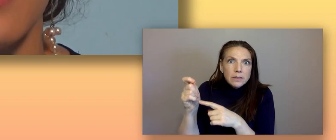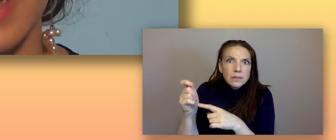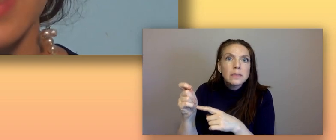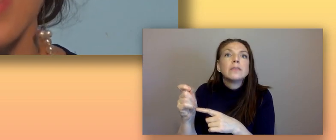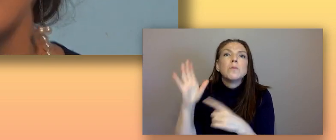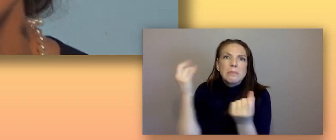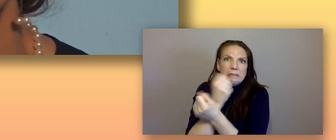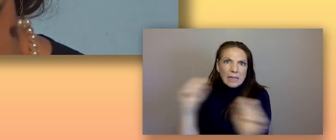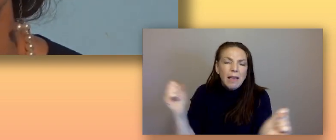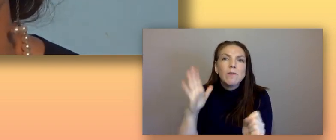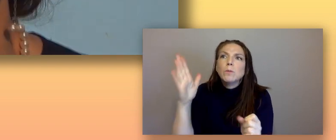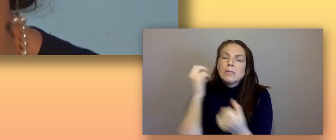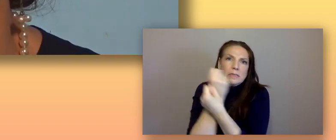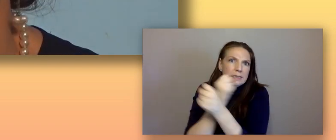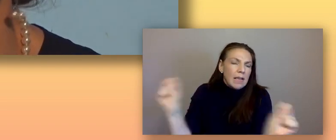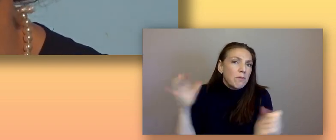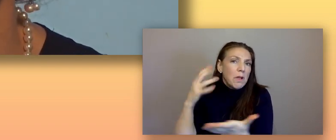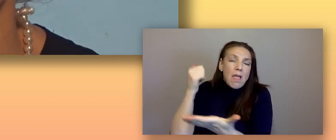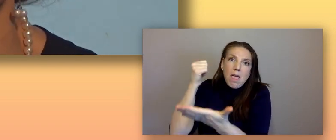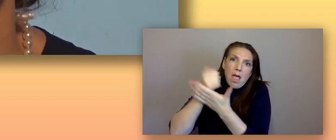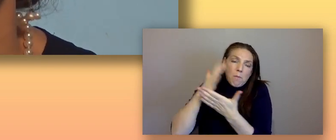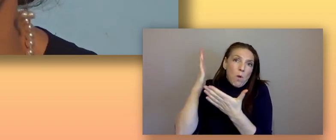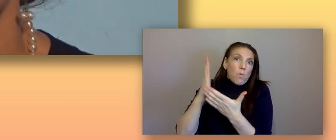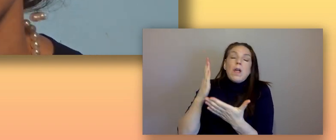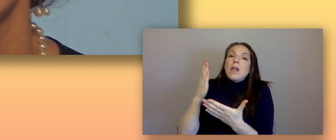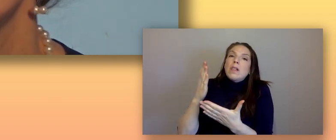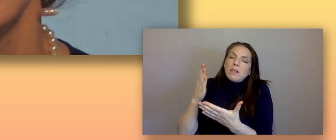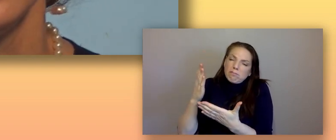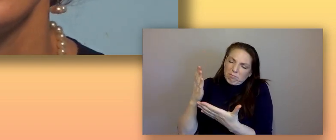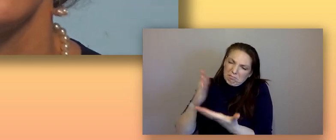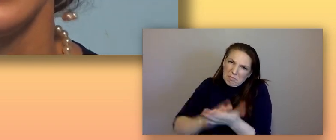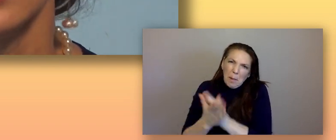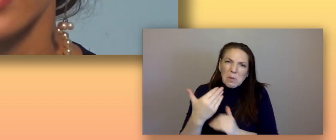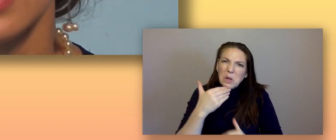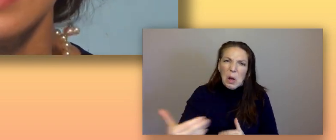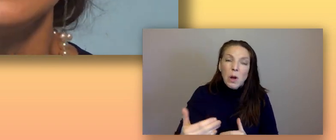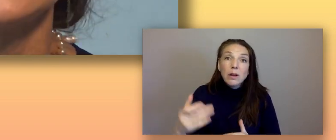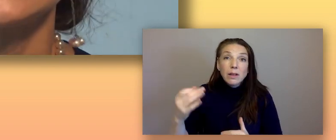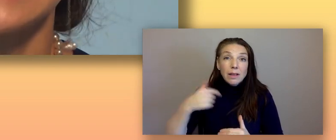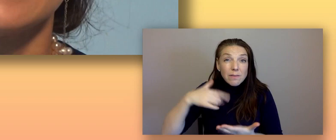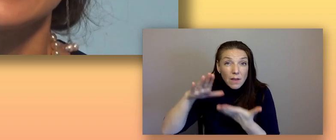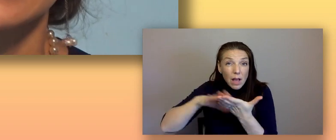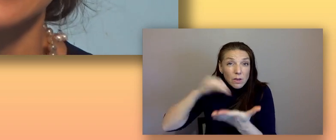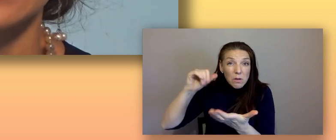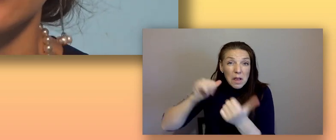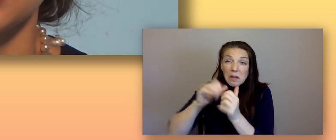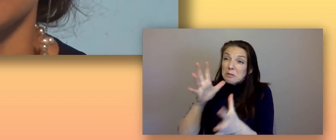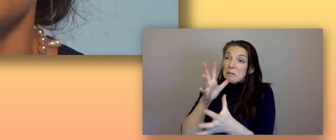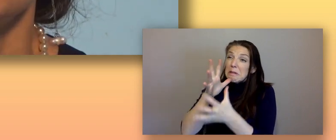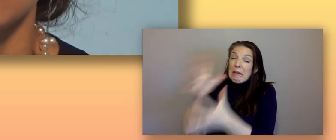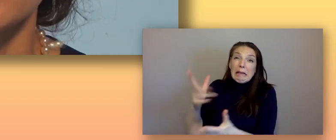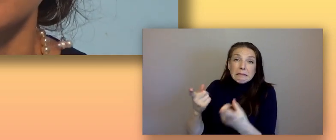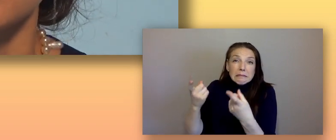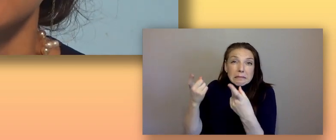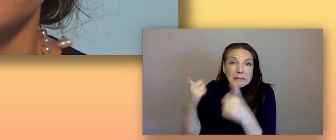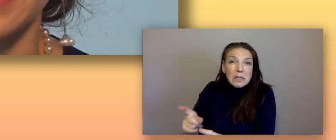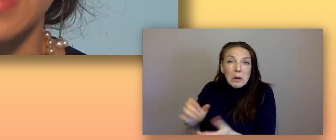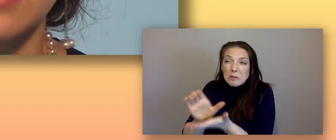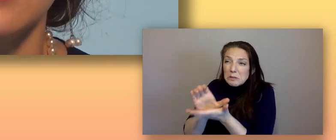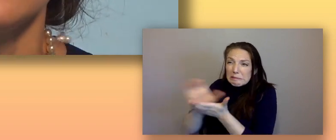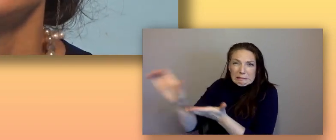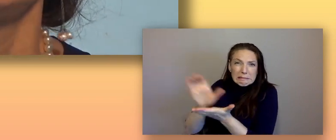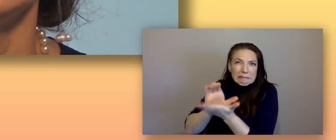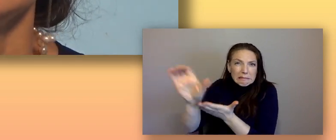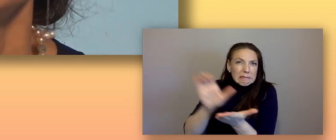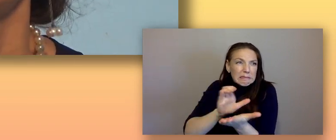to save us. This is going to make us good. If we learn to detest the sinner, to abjure the